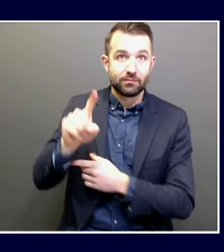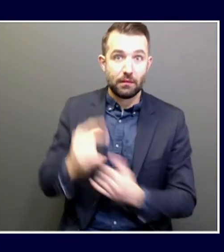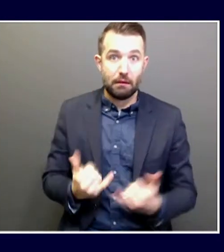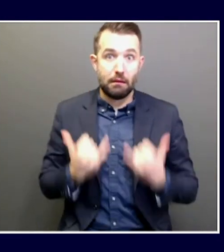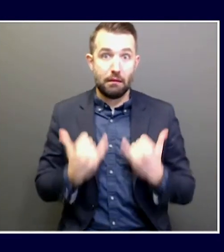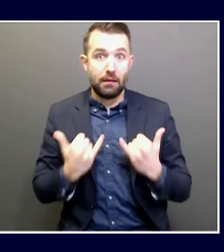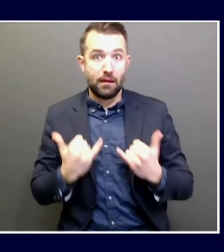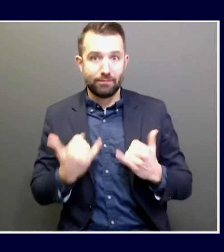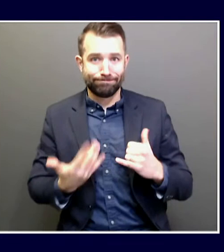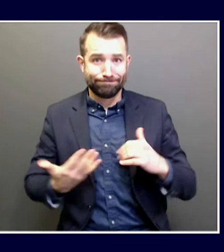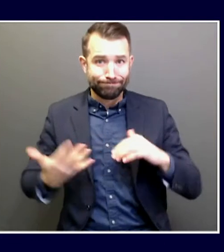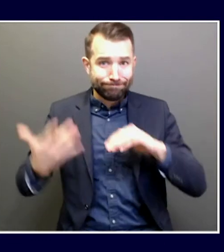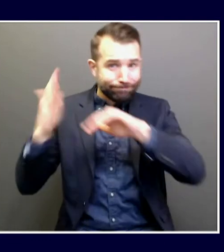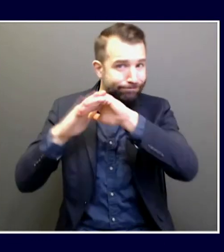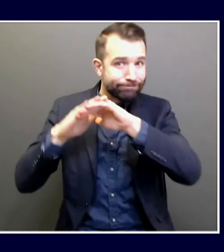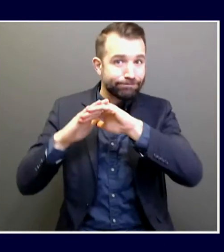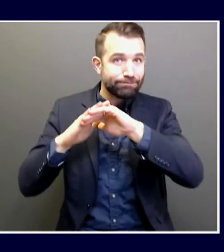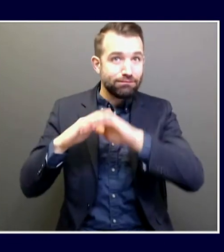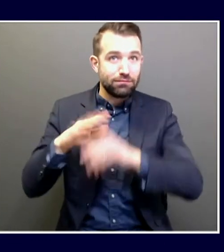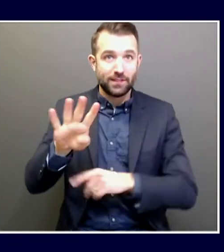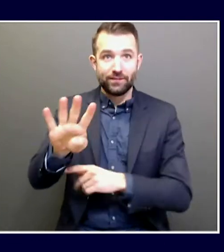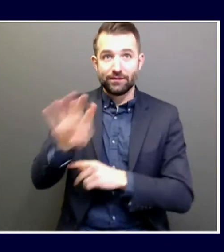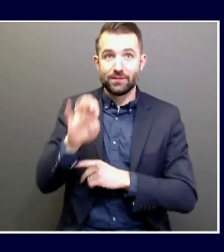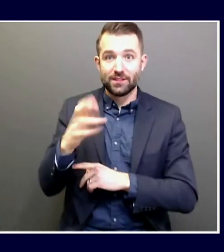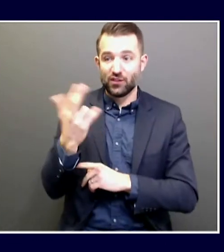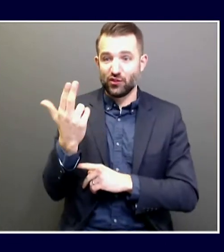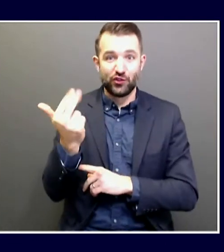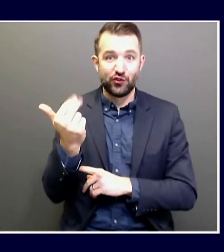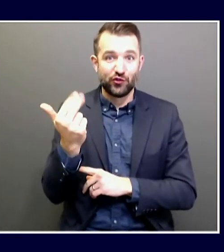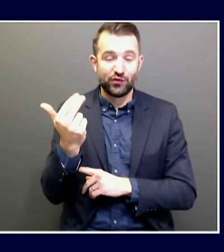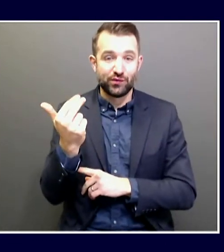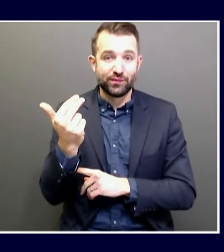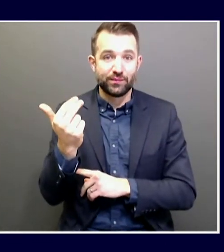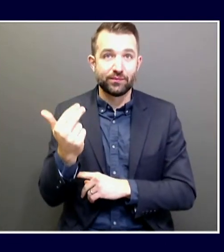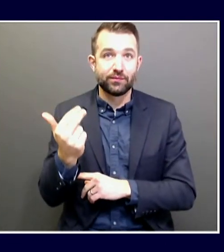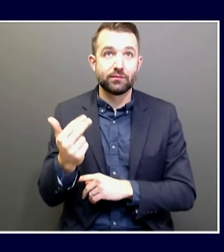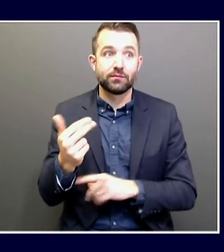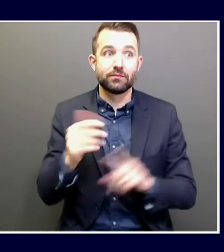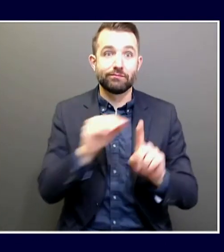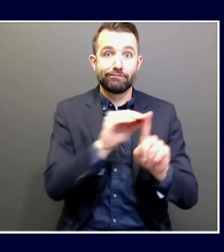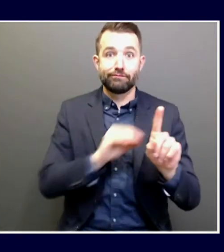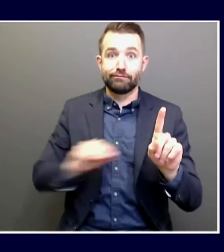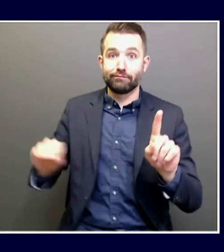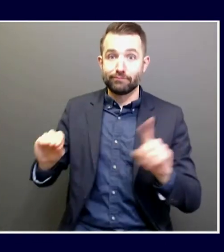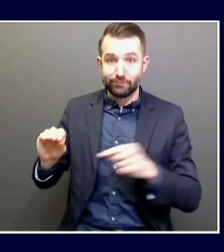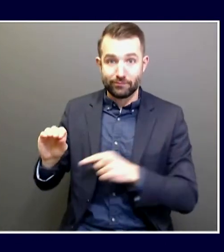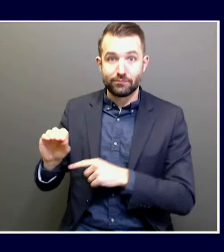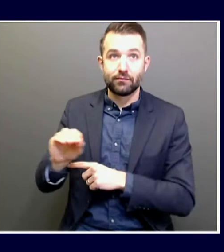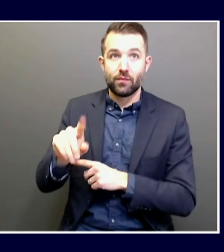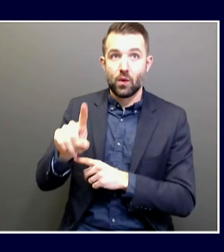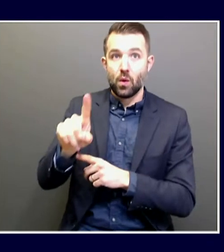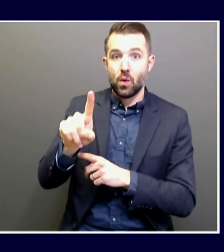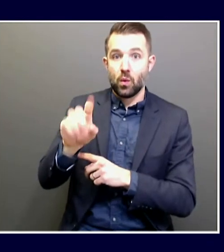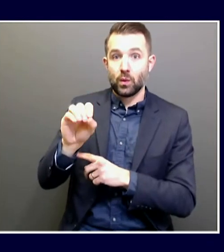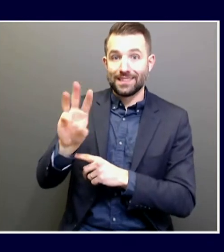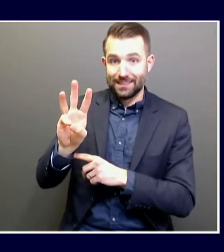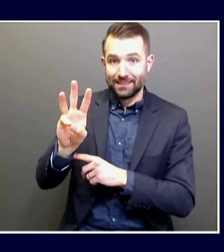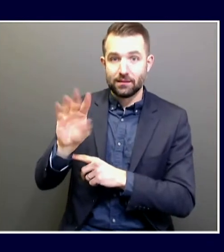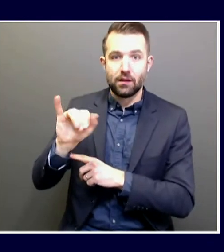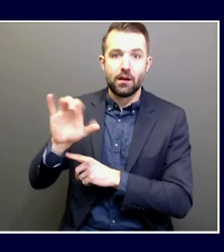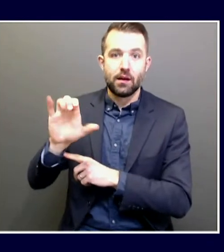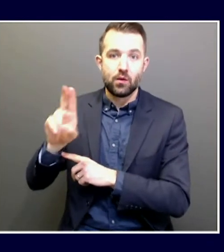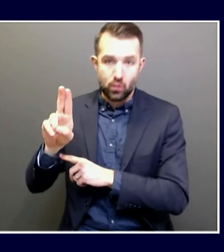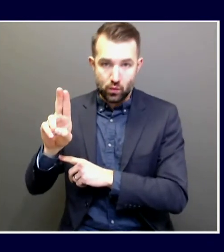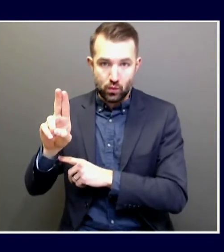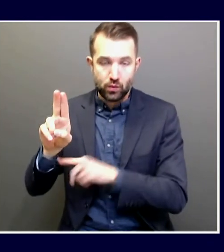that number is 413. Of those, 106 are in an intensive care unit, which